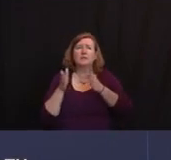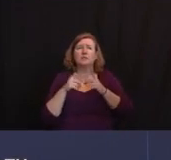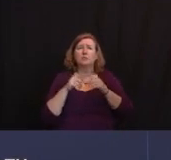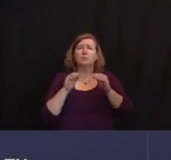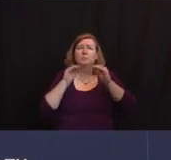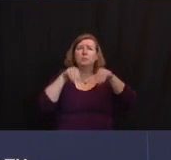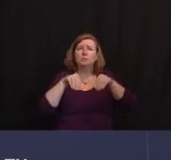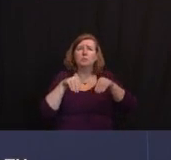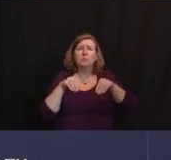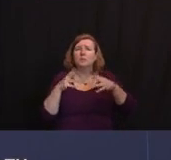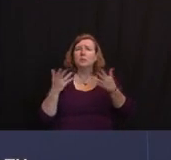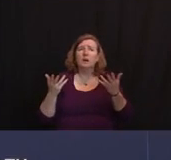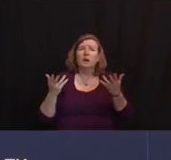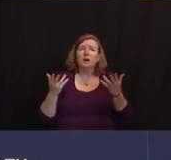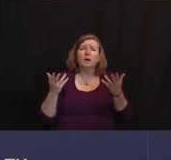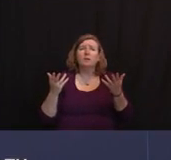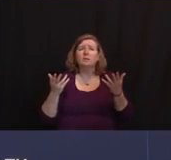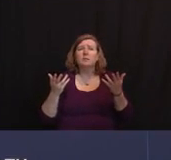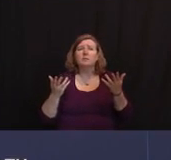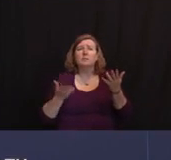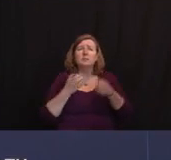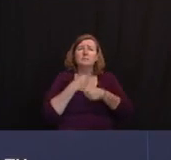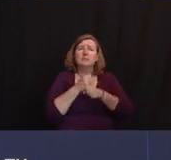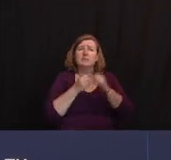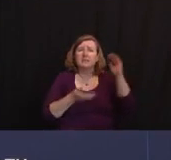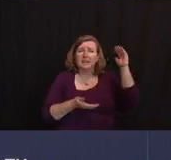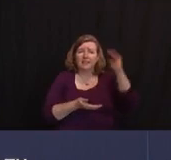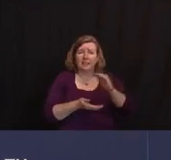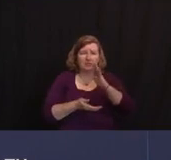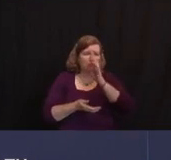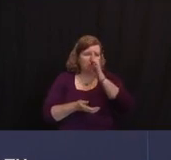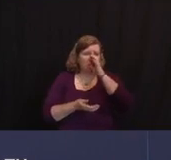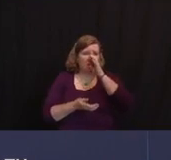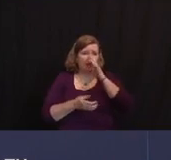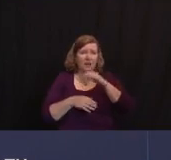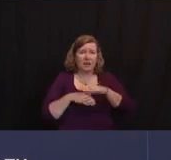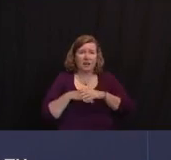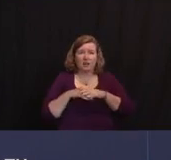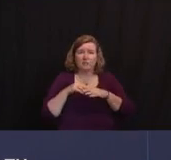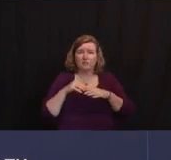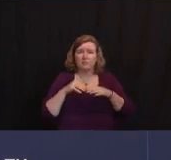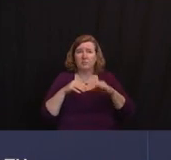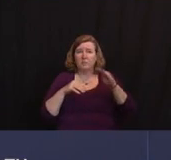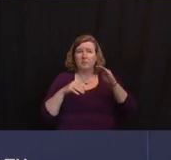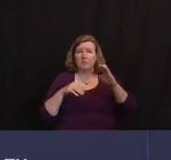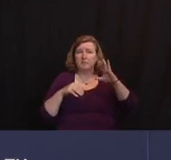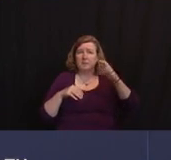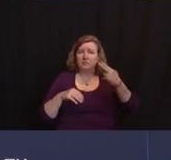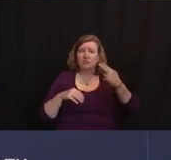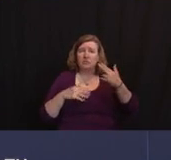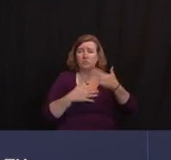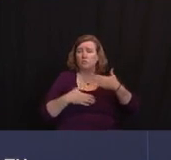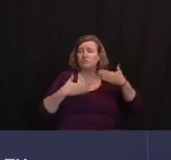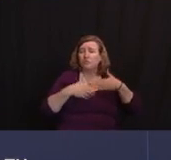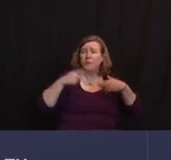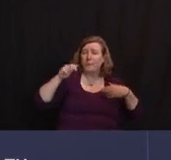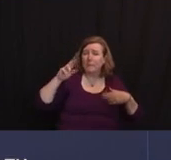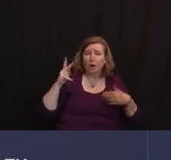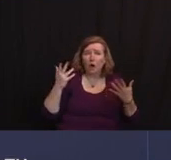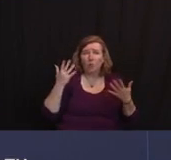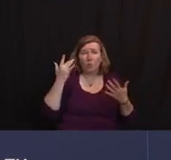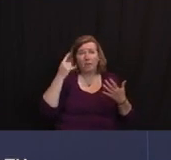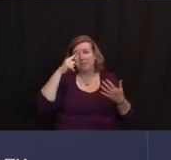on beaches, amusement parks, or arcades in anticipation of the summer tourism season. And